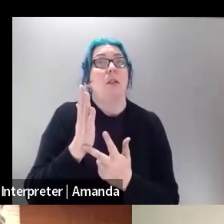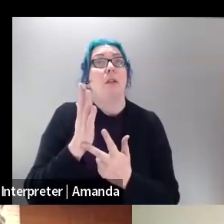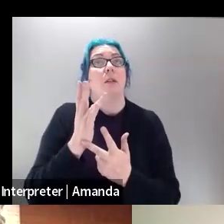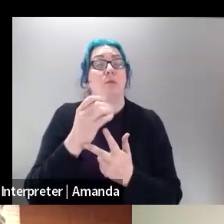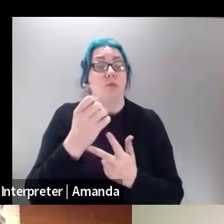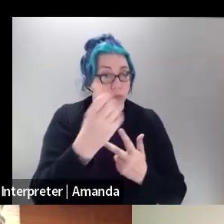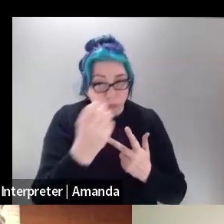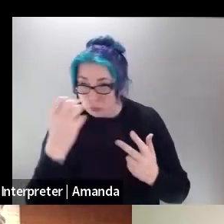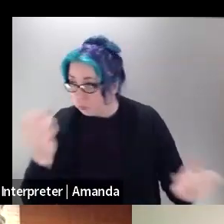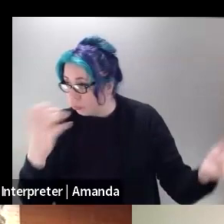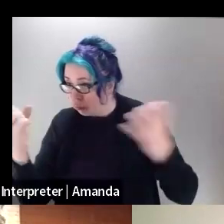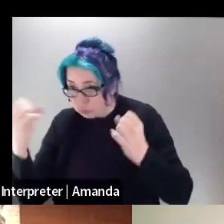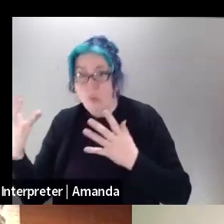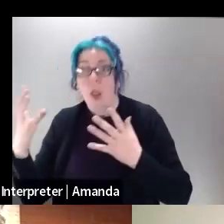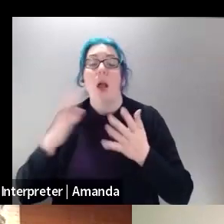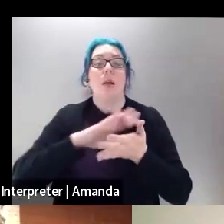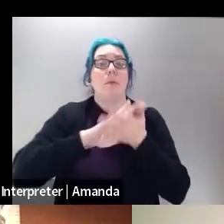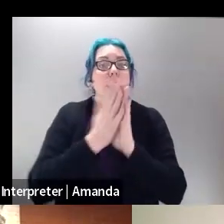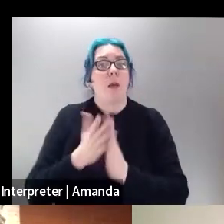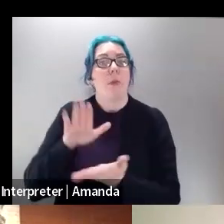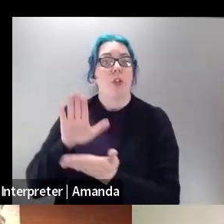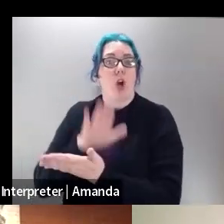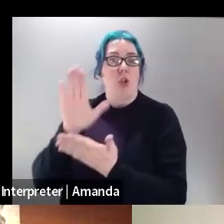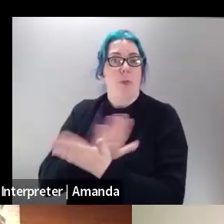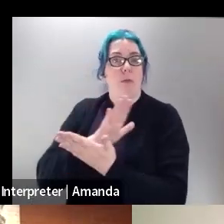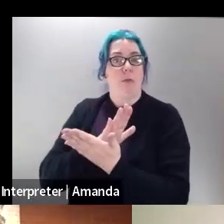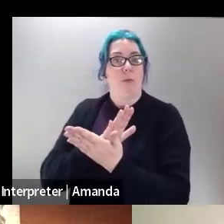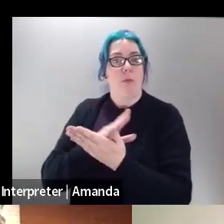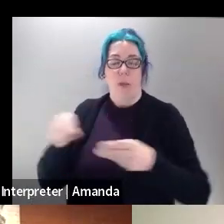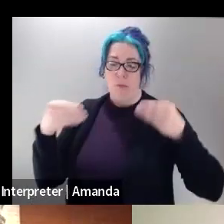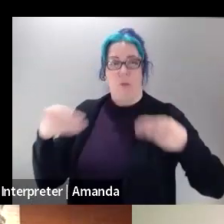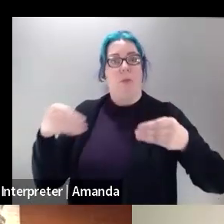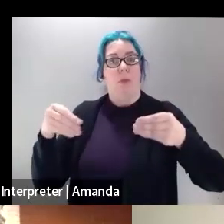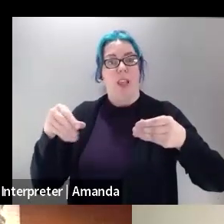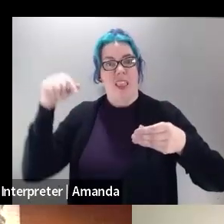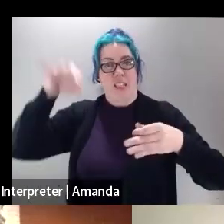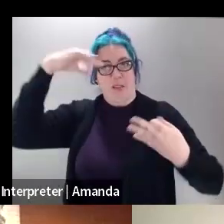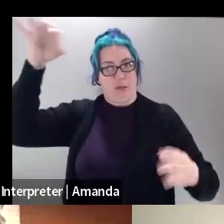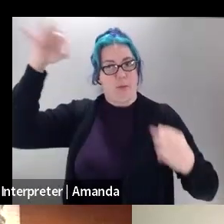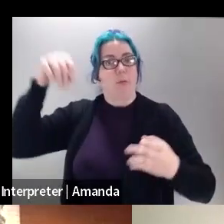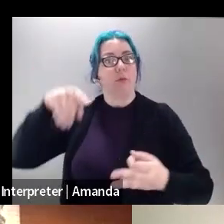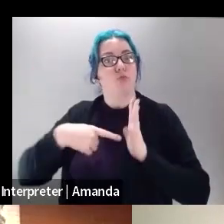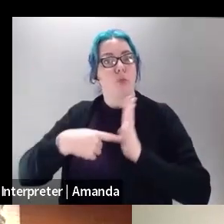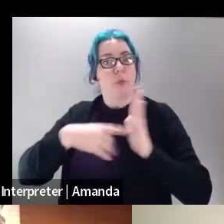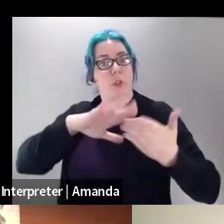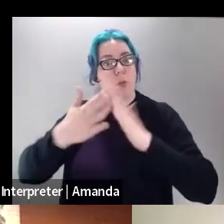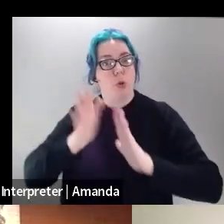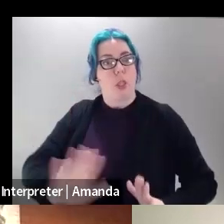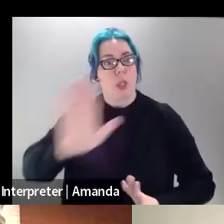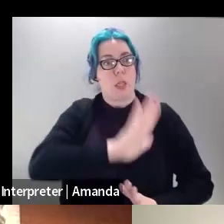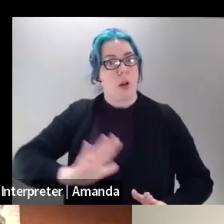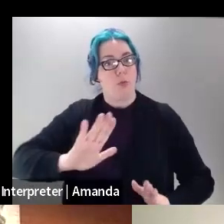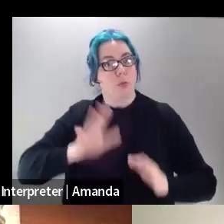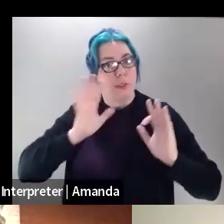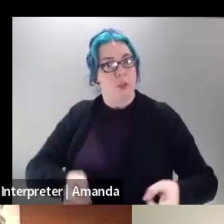a constitutional document that Yeah. represents the input from the community. And do you do that turnaround one night? Like, is it